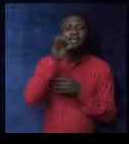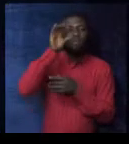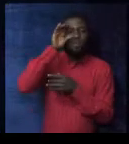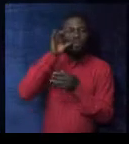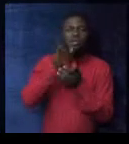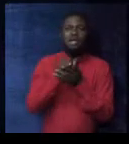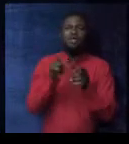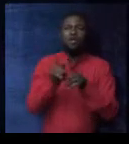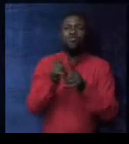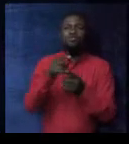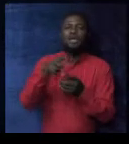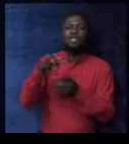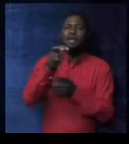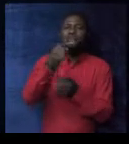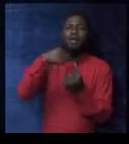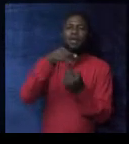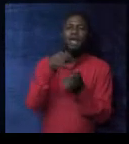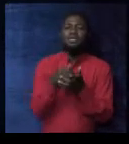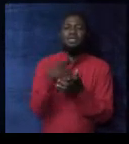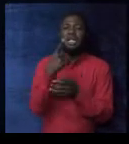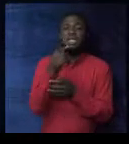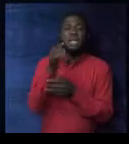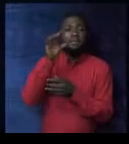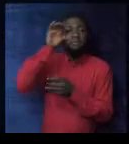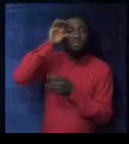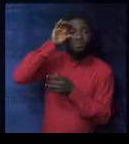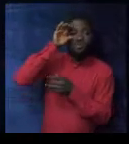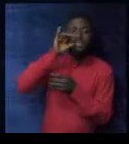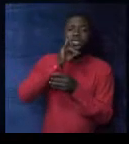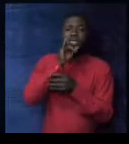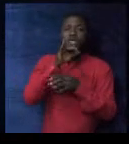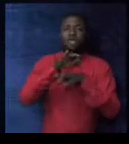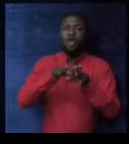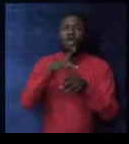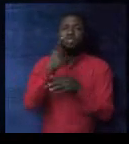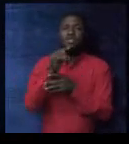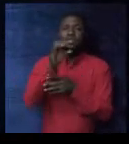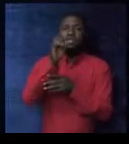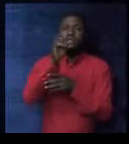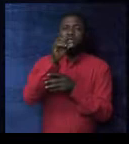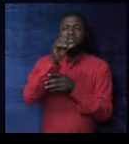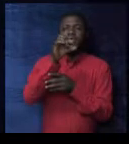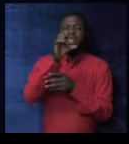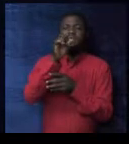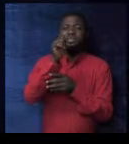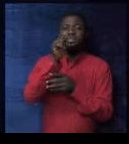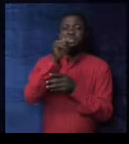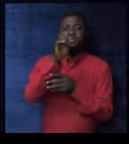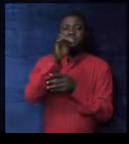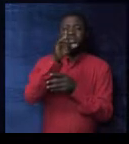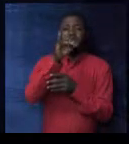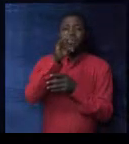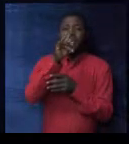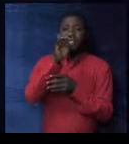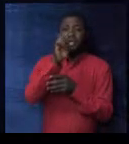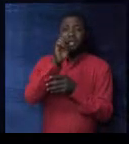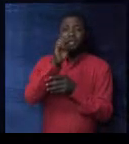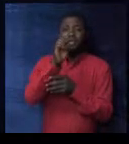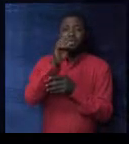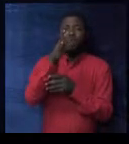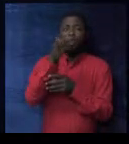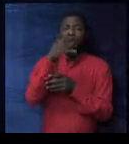that also travels around it. The moon is called the satellite. The moon is called what?